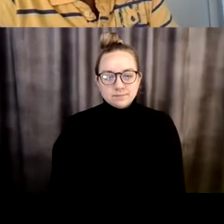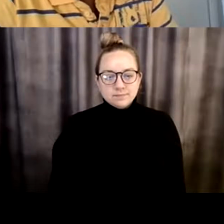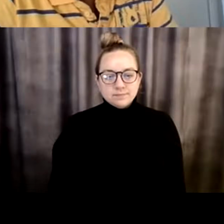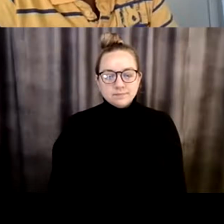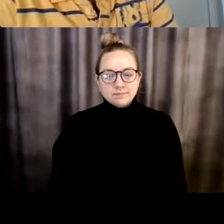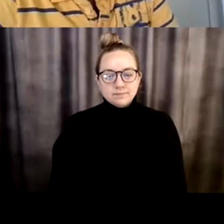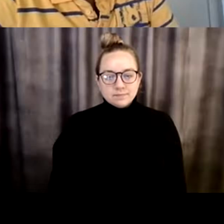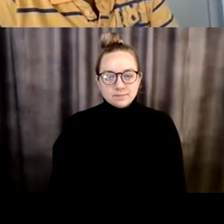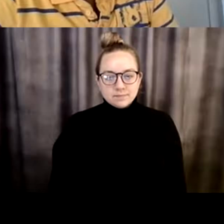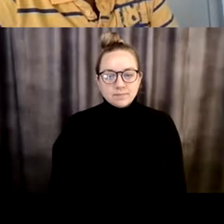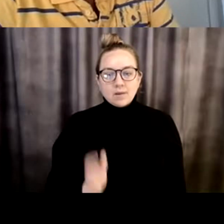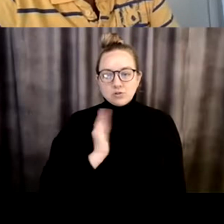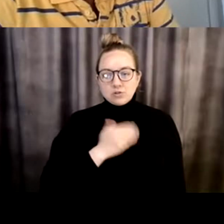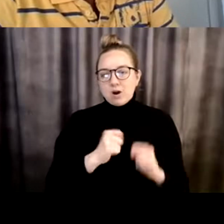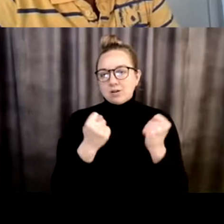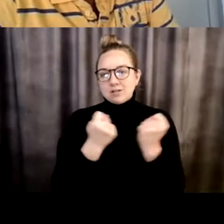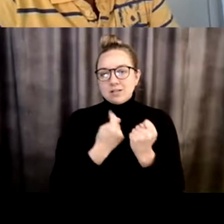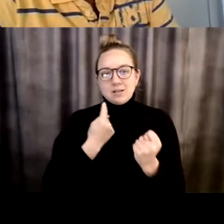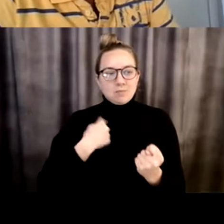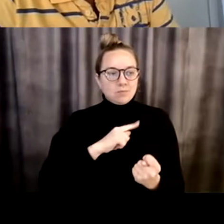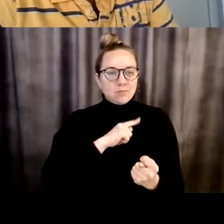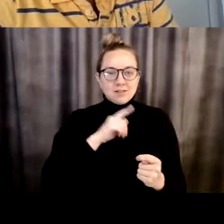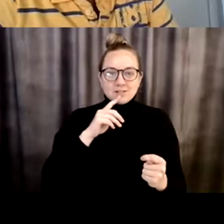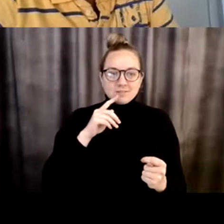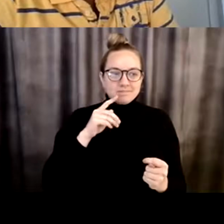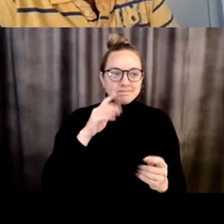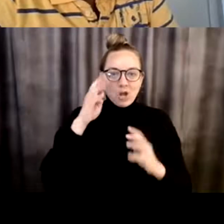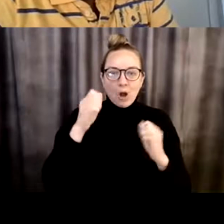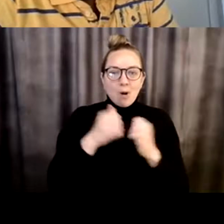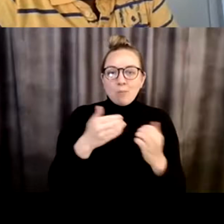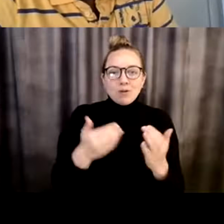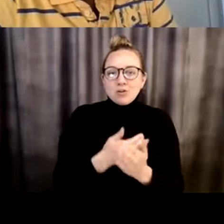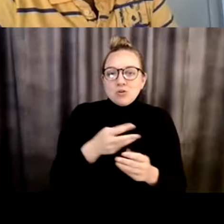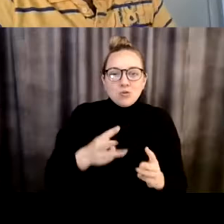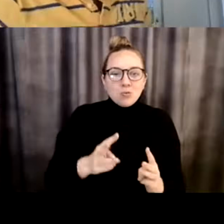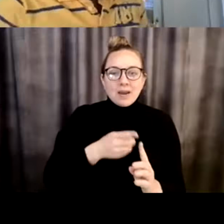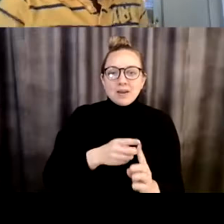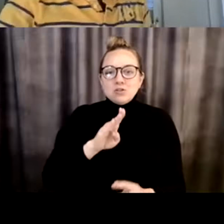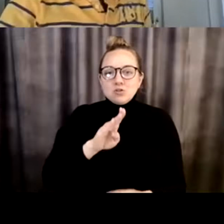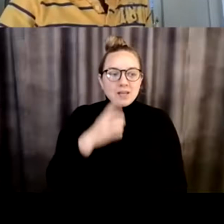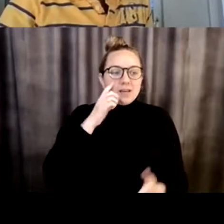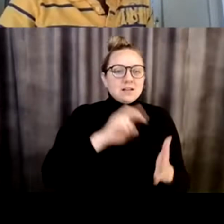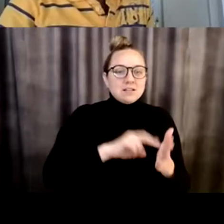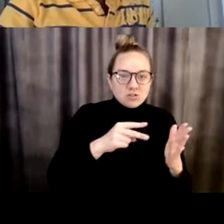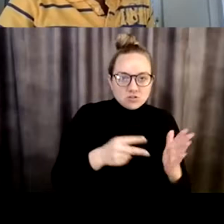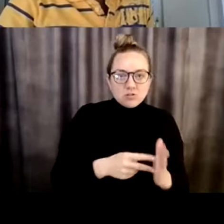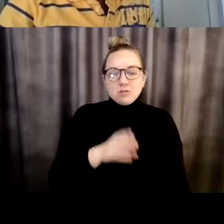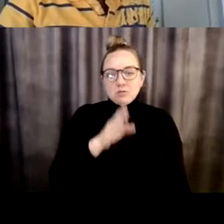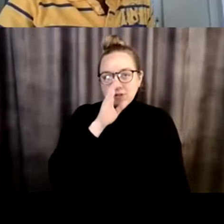and creative, but also giving people the space to figure out what works best for them.